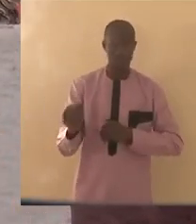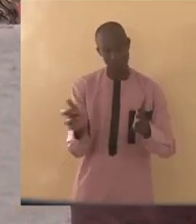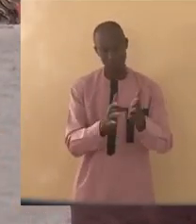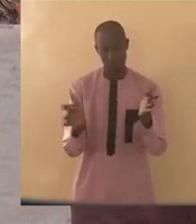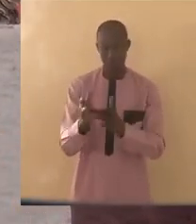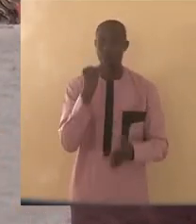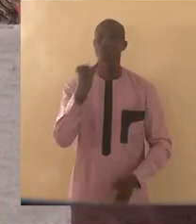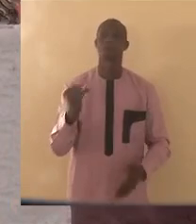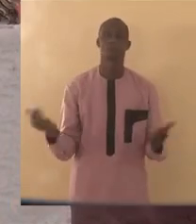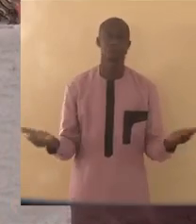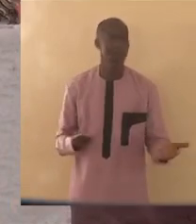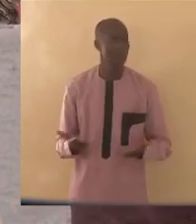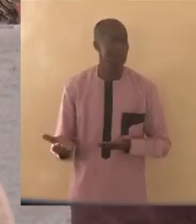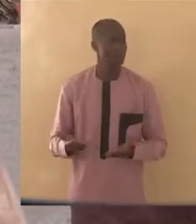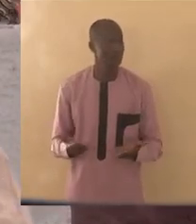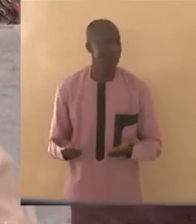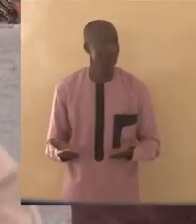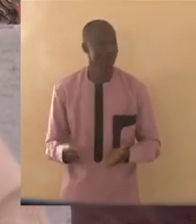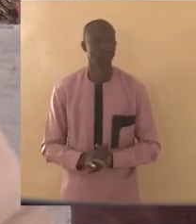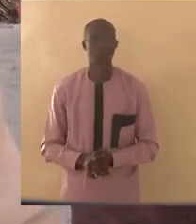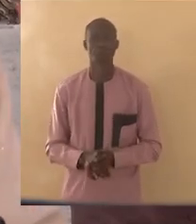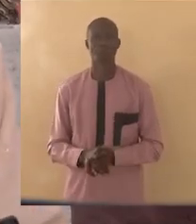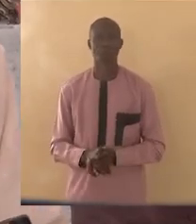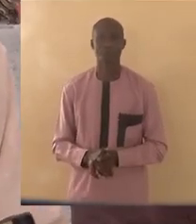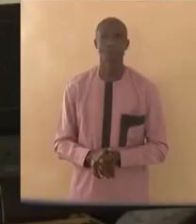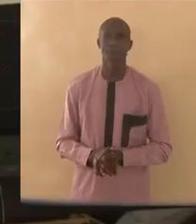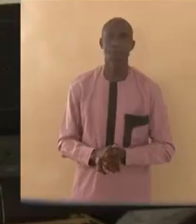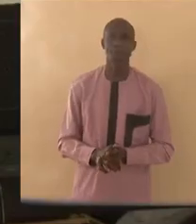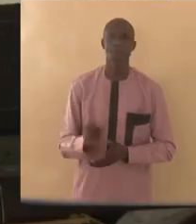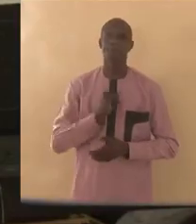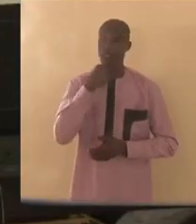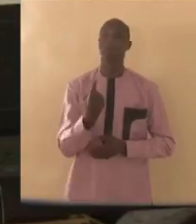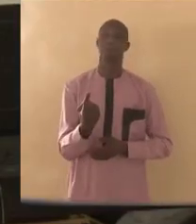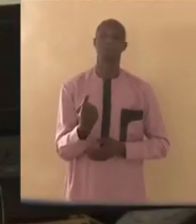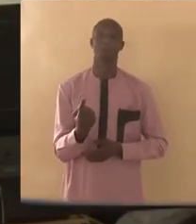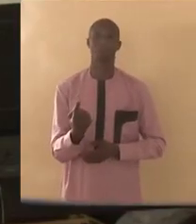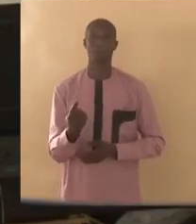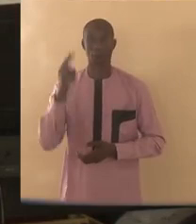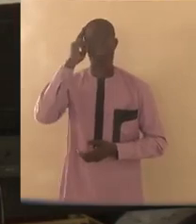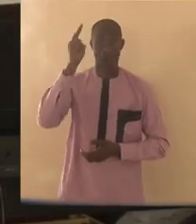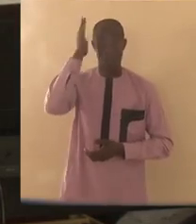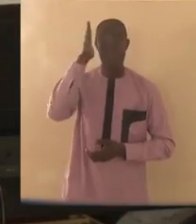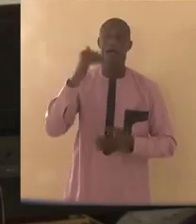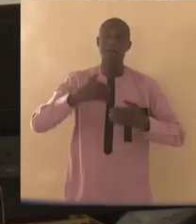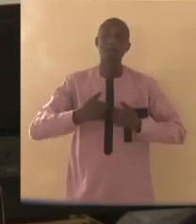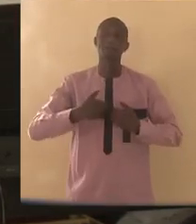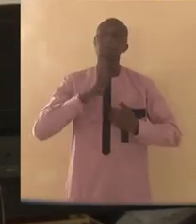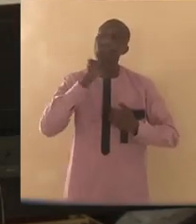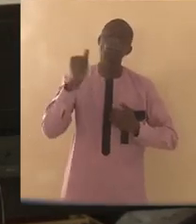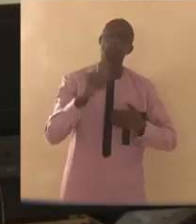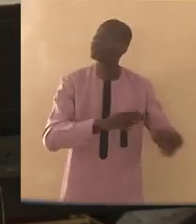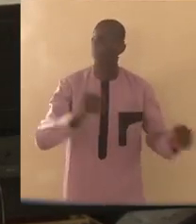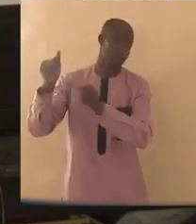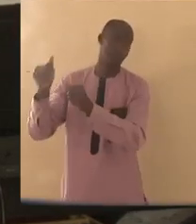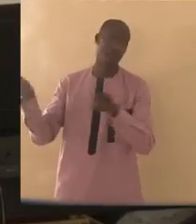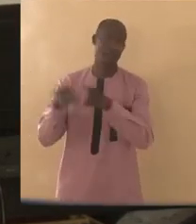Oh yes, Jesus is here. I say, he has not left